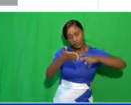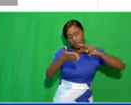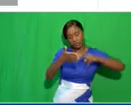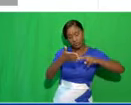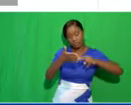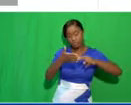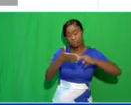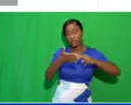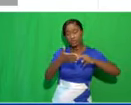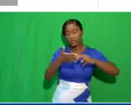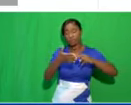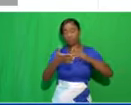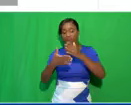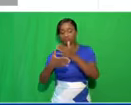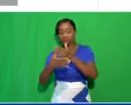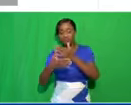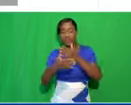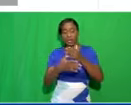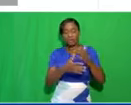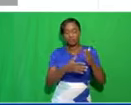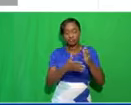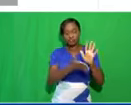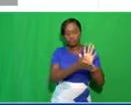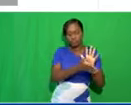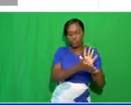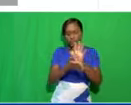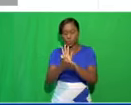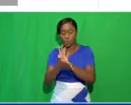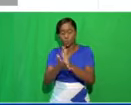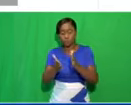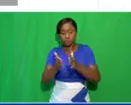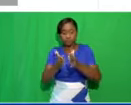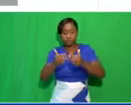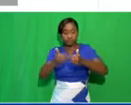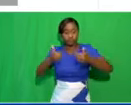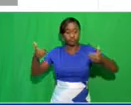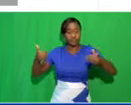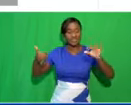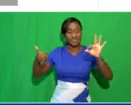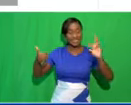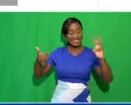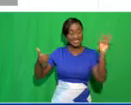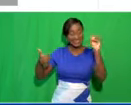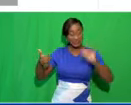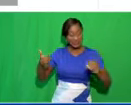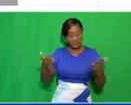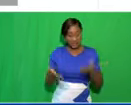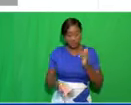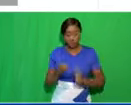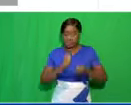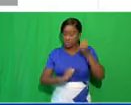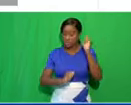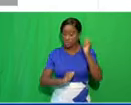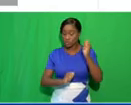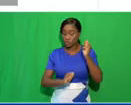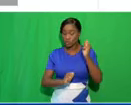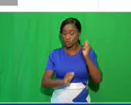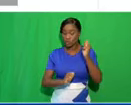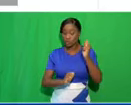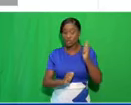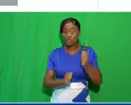between the schools, it's very, very large. It's 96% in Trinidad and Tobago. Again,